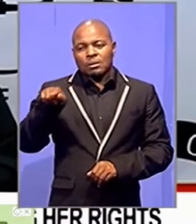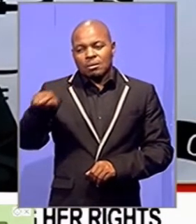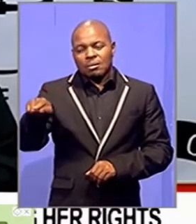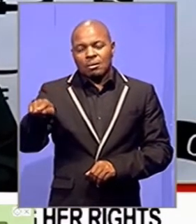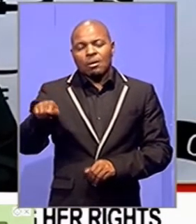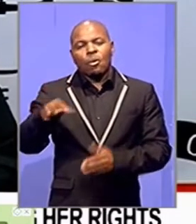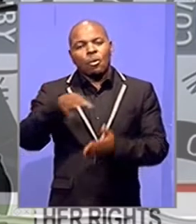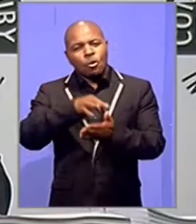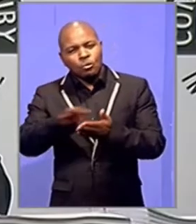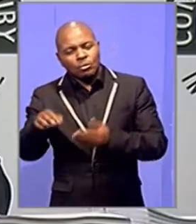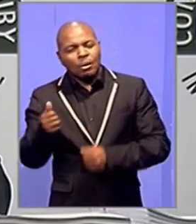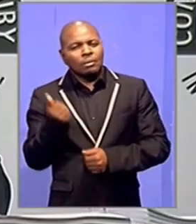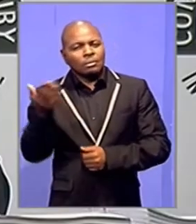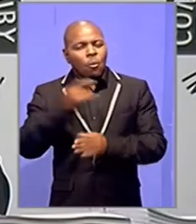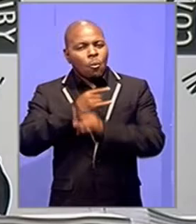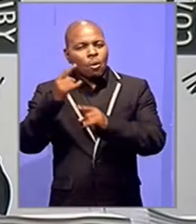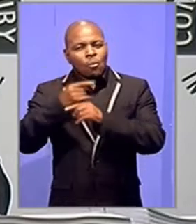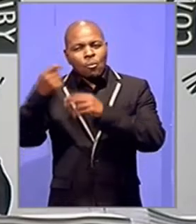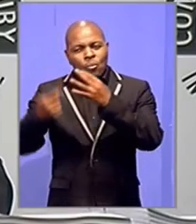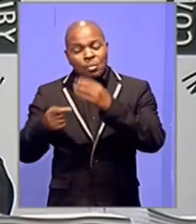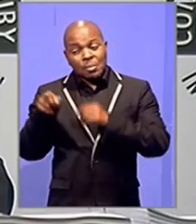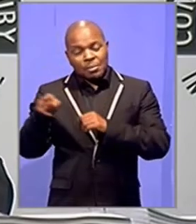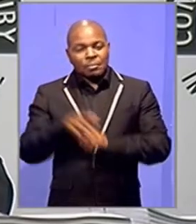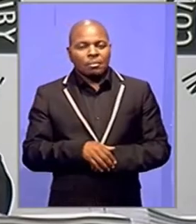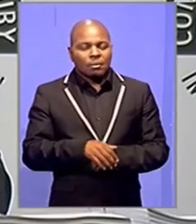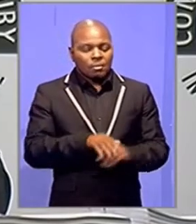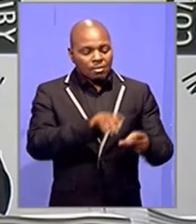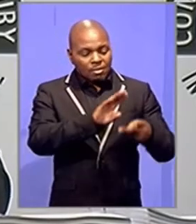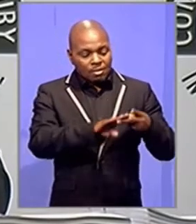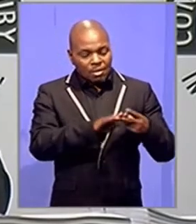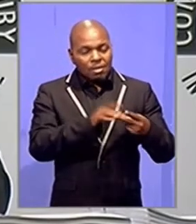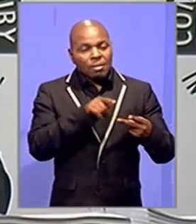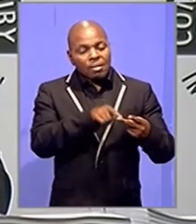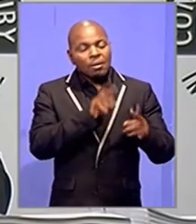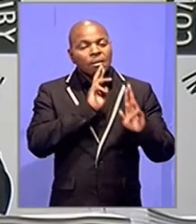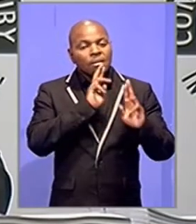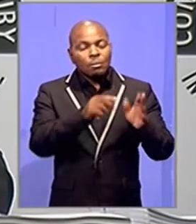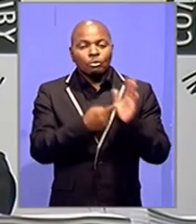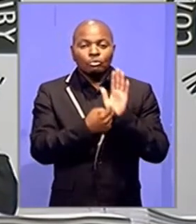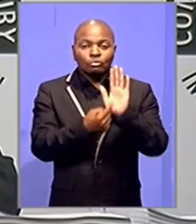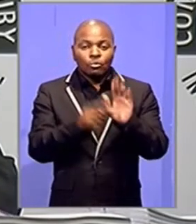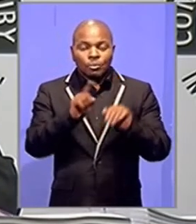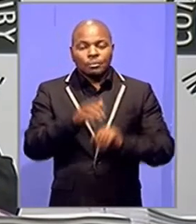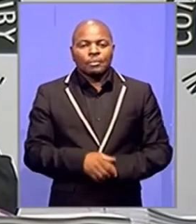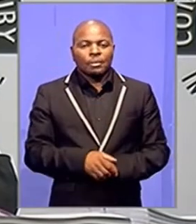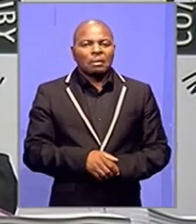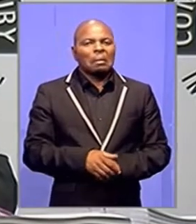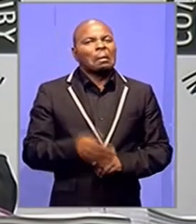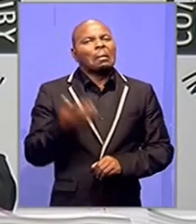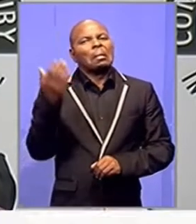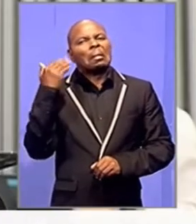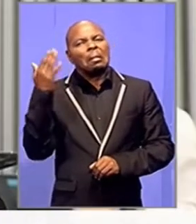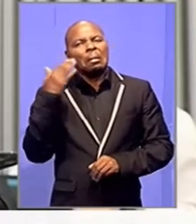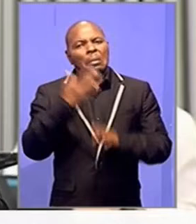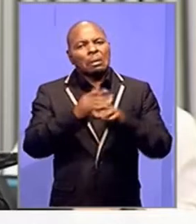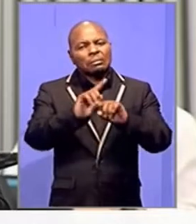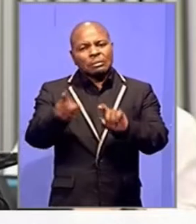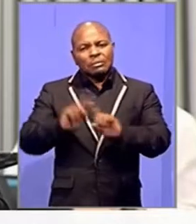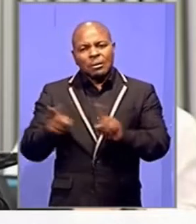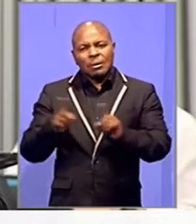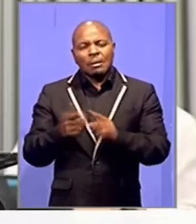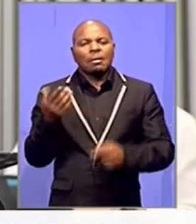le dithendara. Hara tse ding tsa diphihlello tsa raporoto ho fumanehile hore maemong a hae a fapaneng Letona la